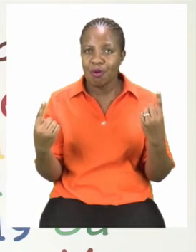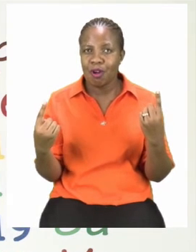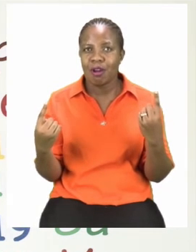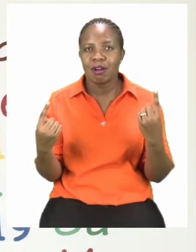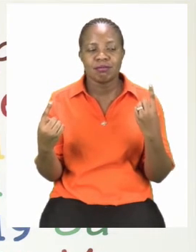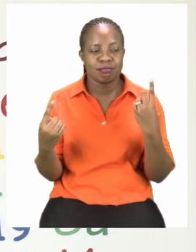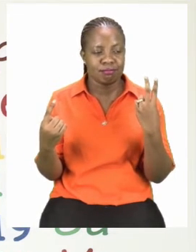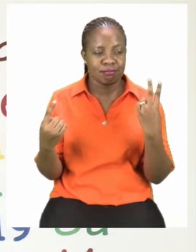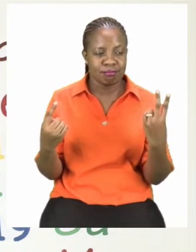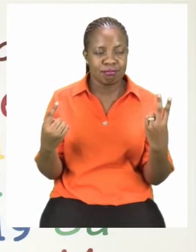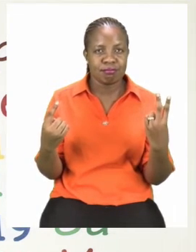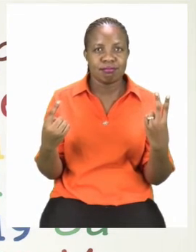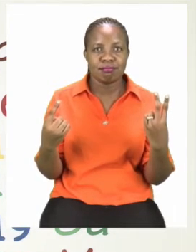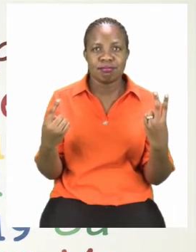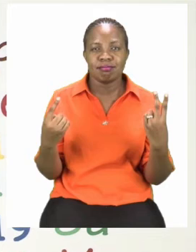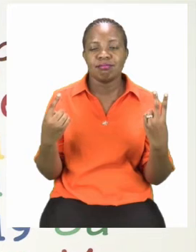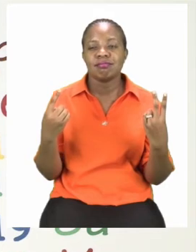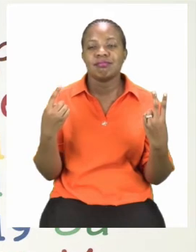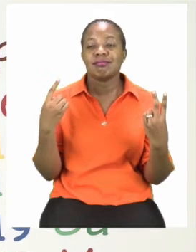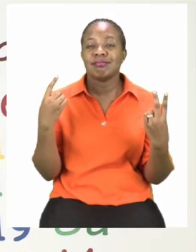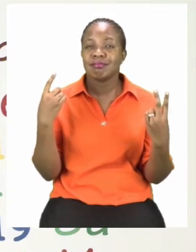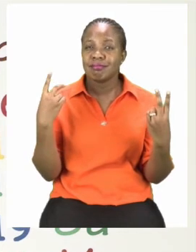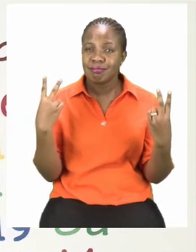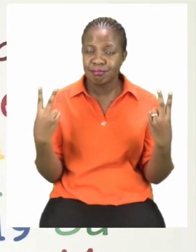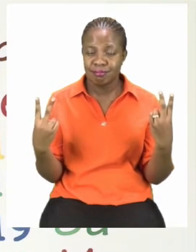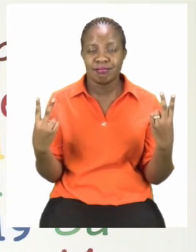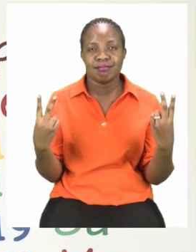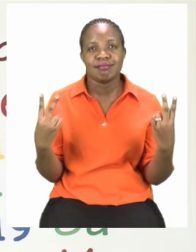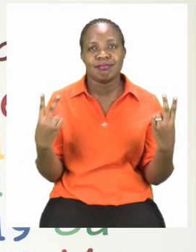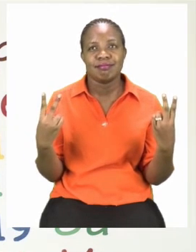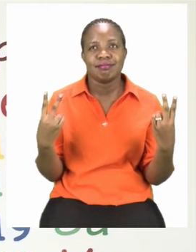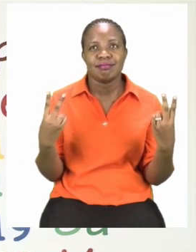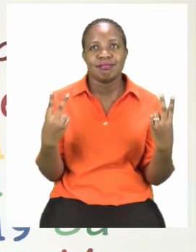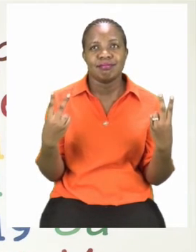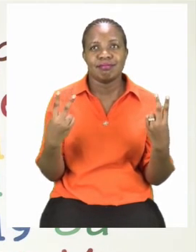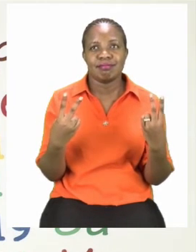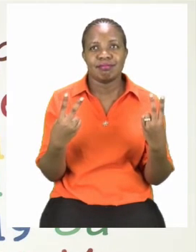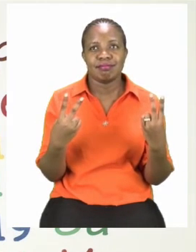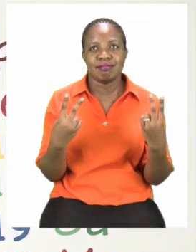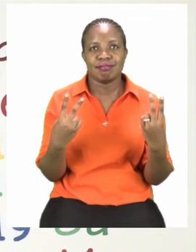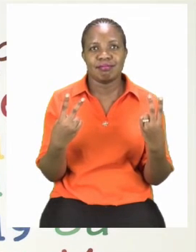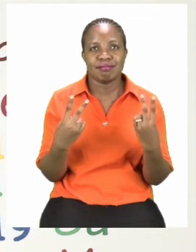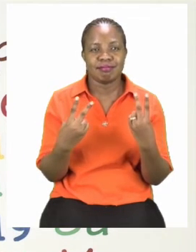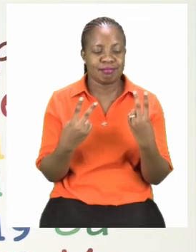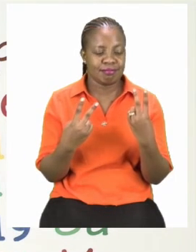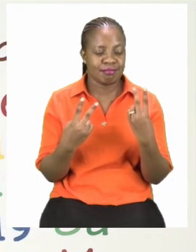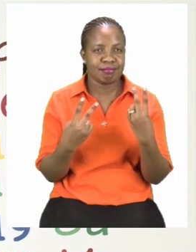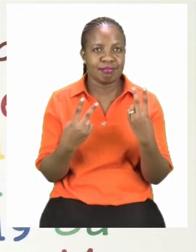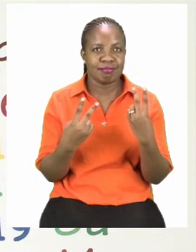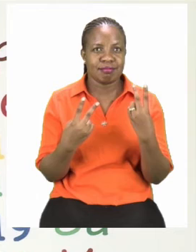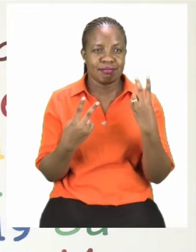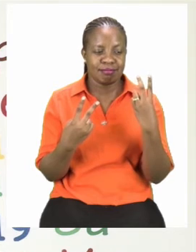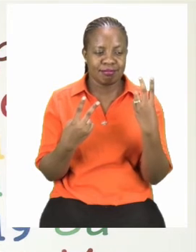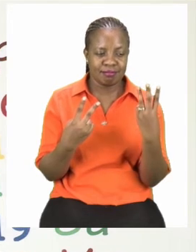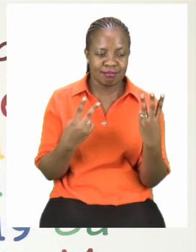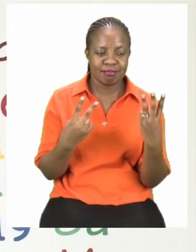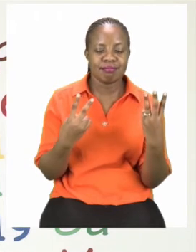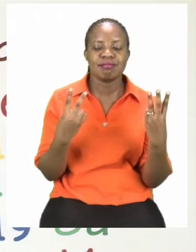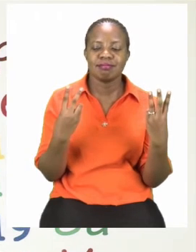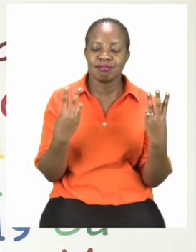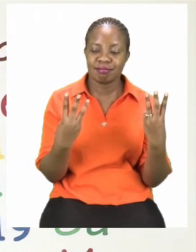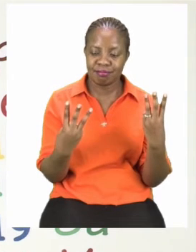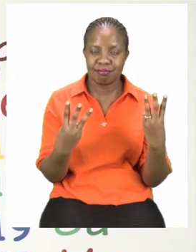our. So the best word to use to complete this sentence is the word